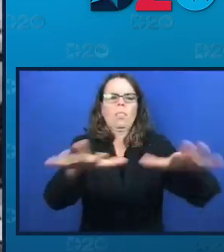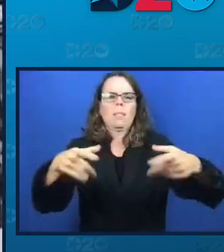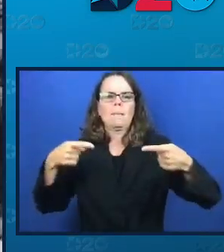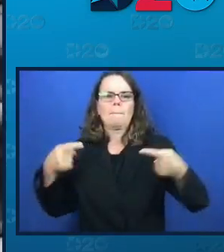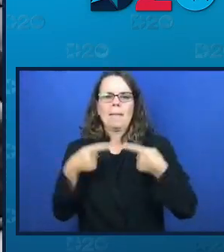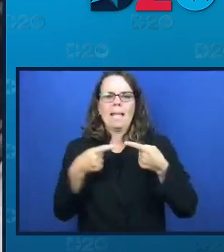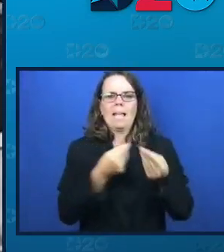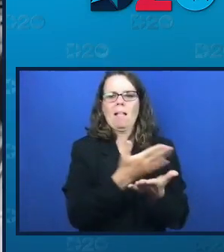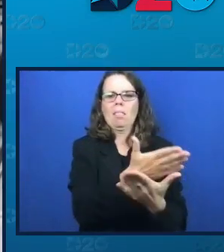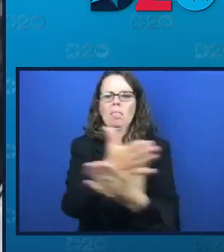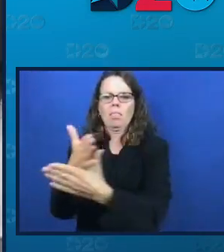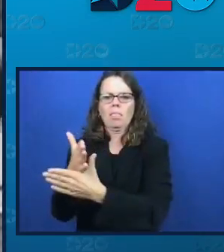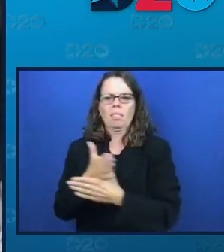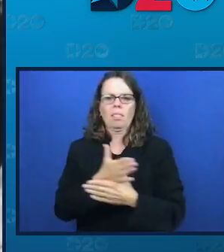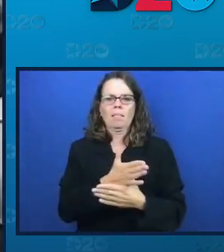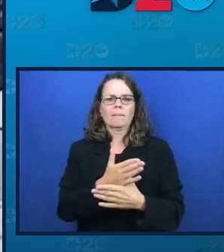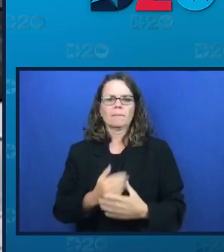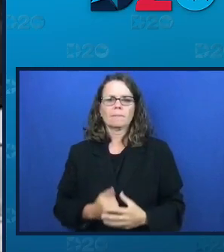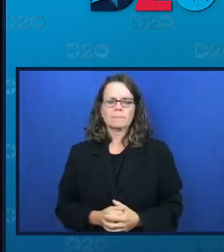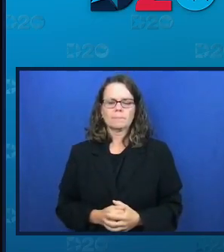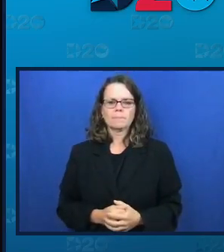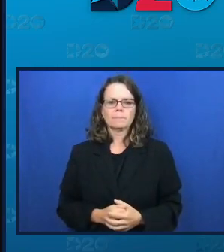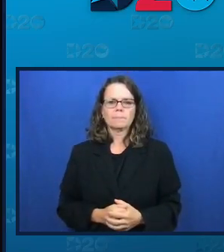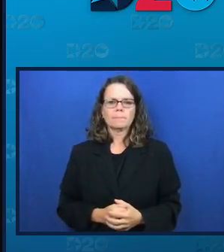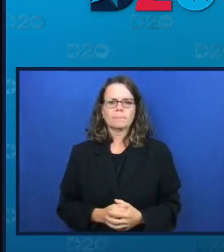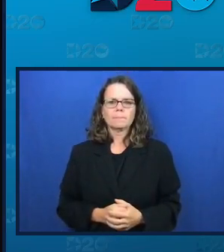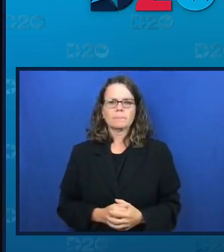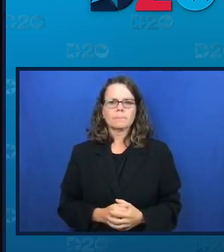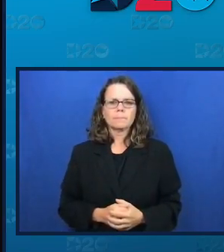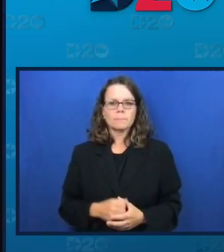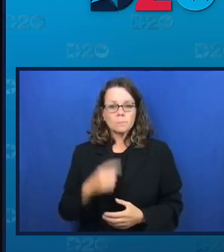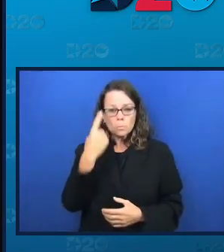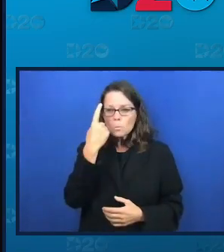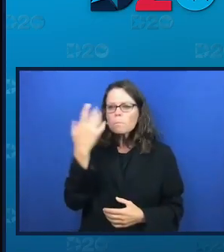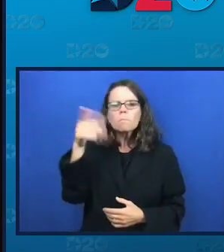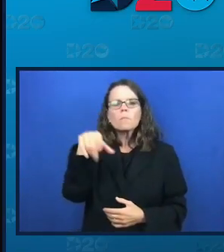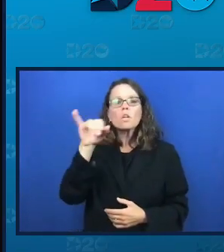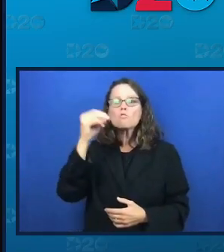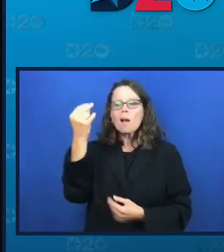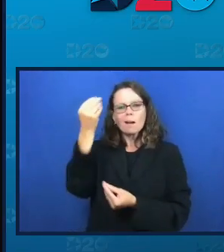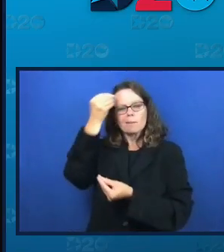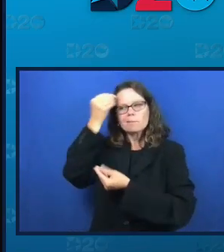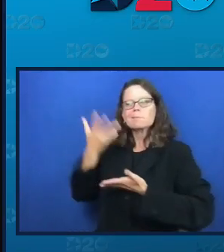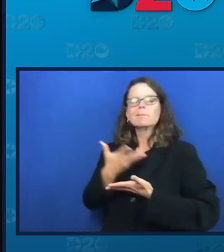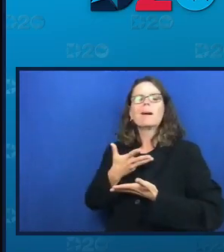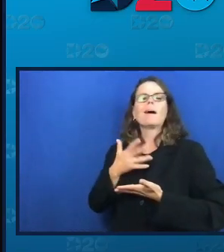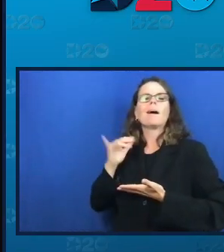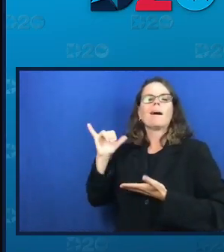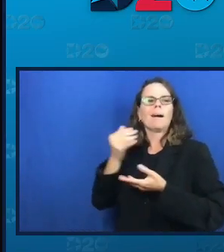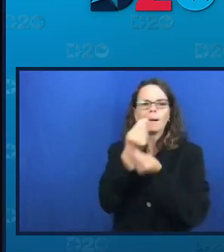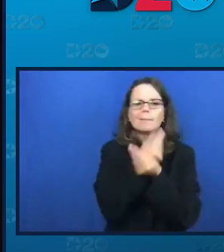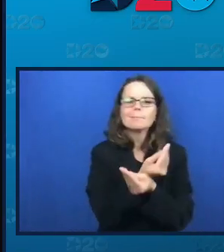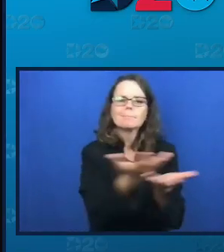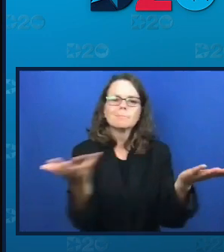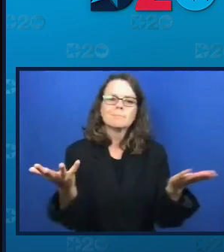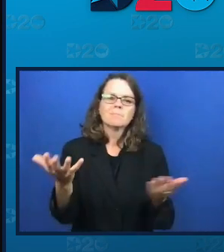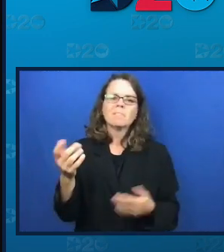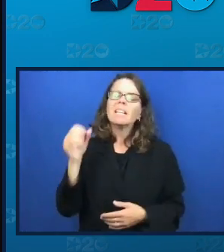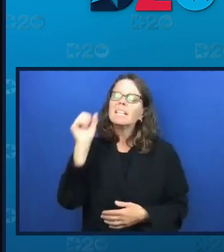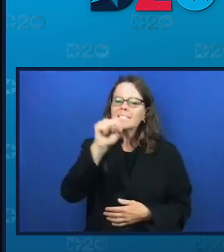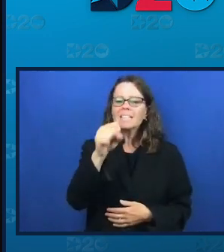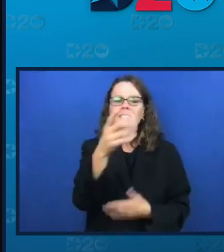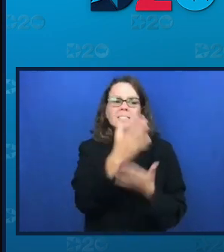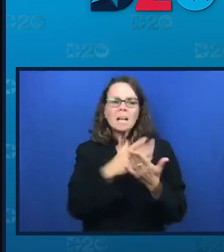One of the things that John has taught us is that, yeah, you may have to sacrifice, but if you're sacrificing for a